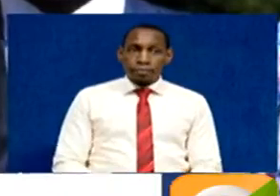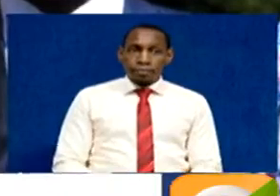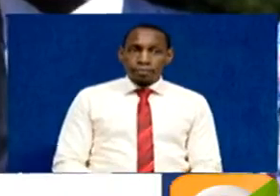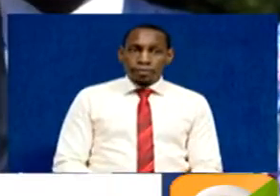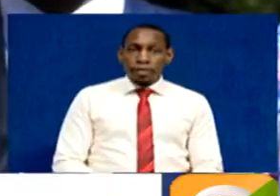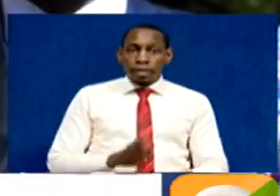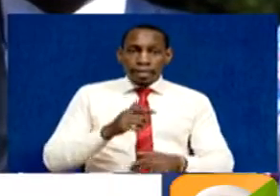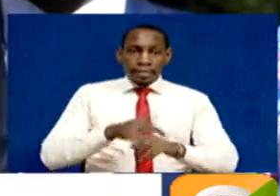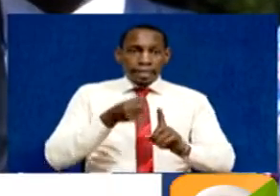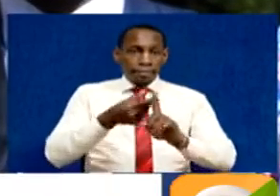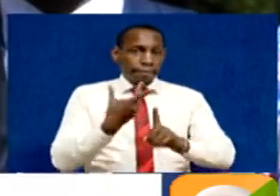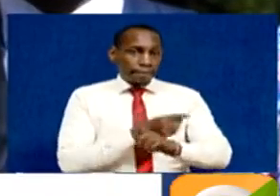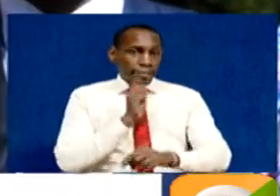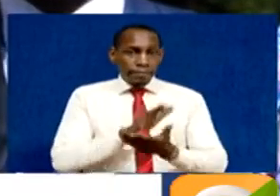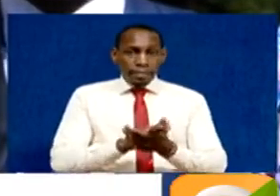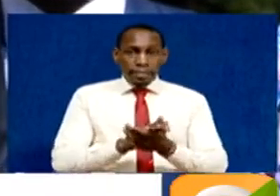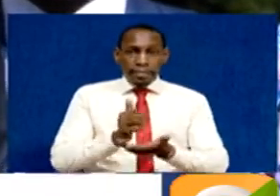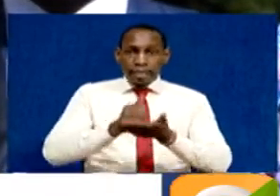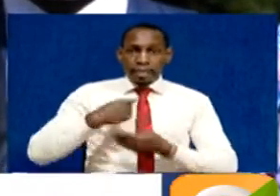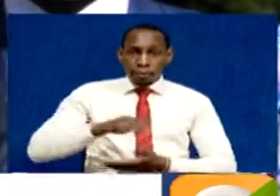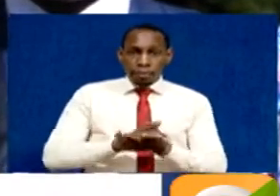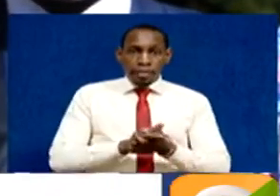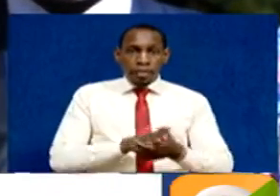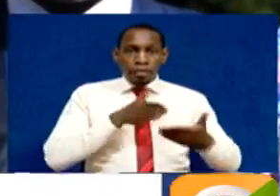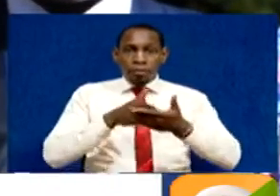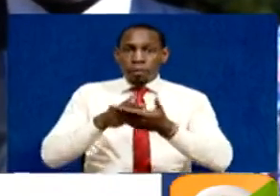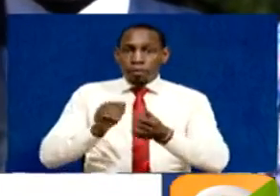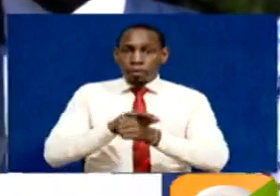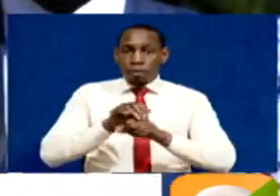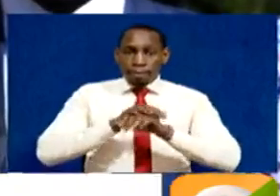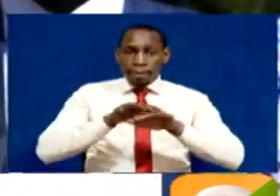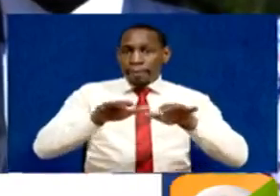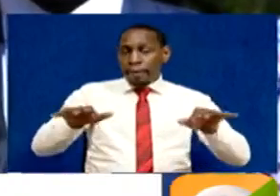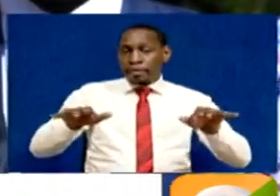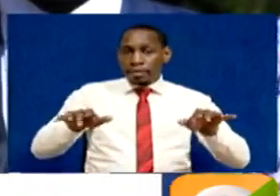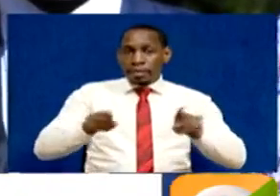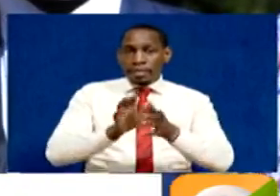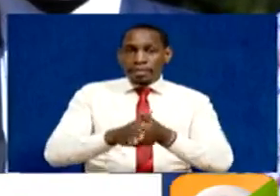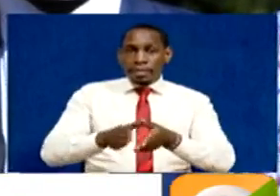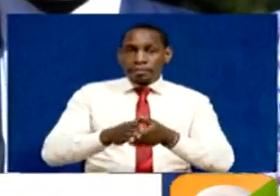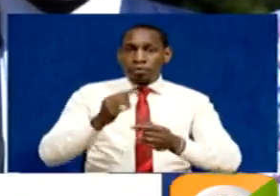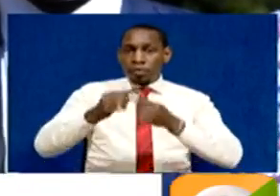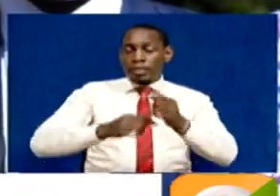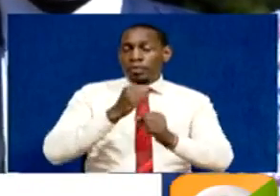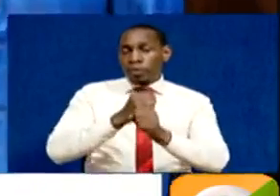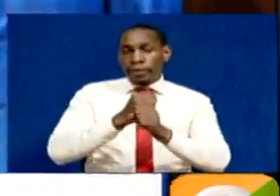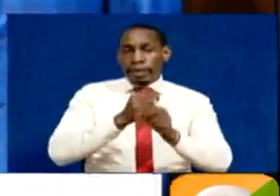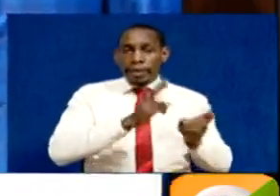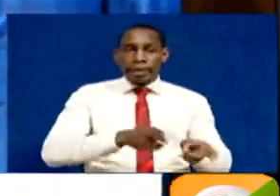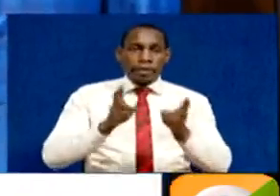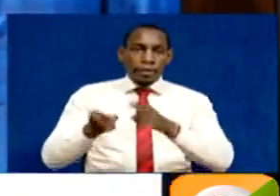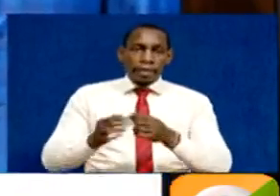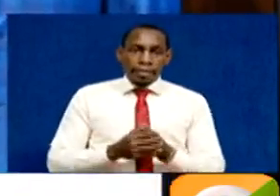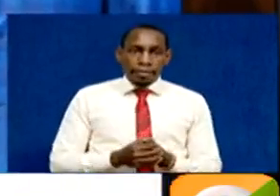as this will strengthen our resistance for any eventual wave and keep us operating